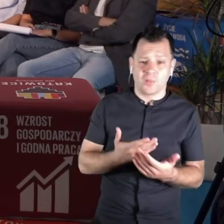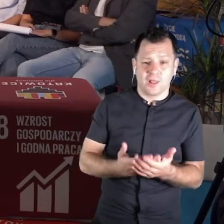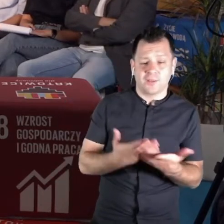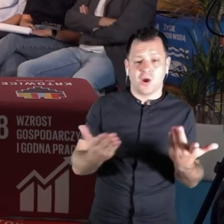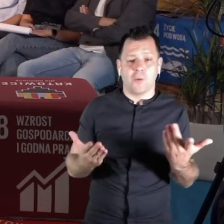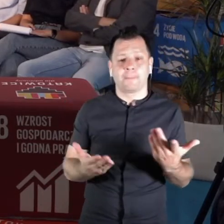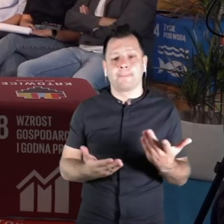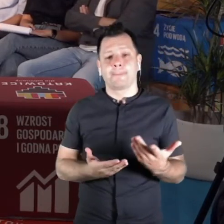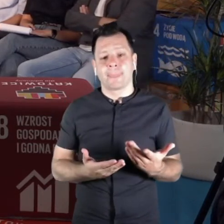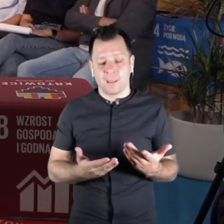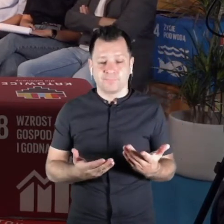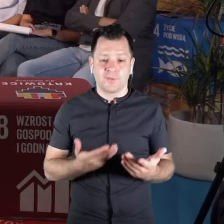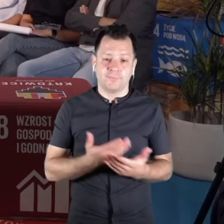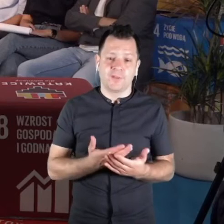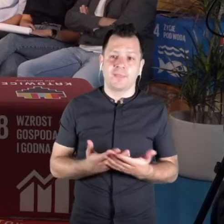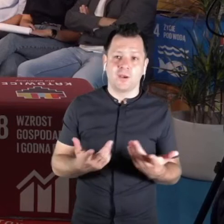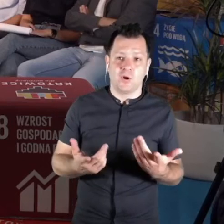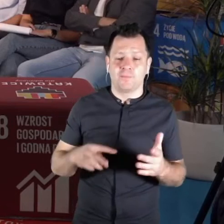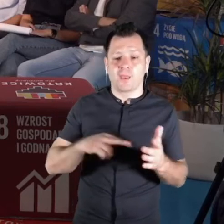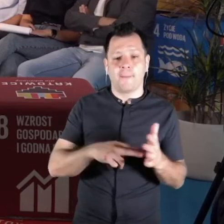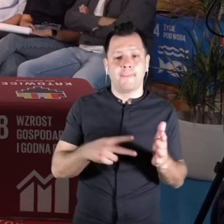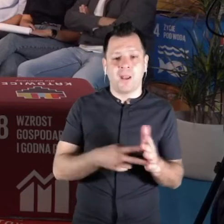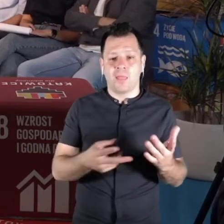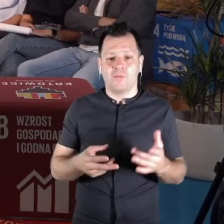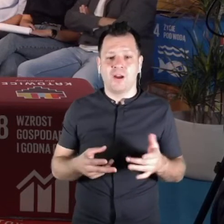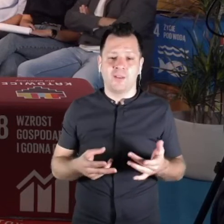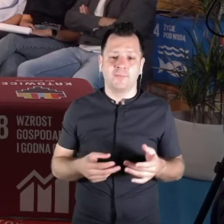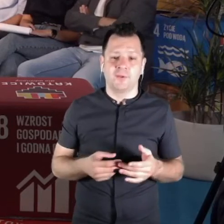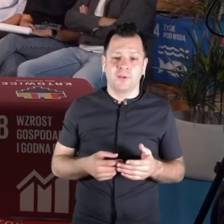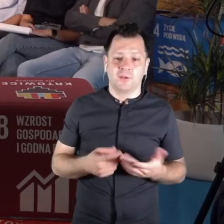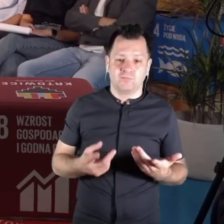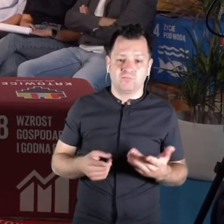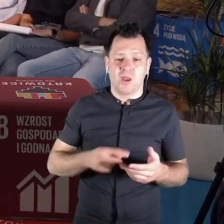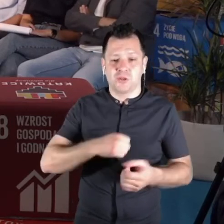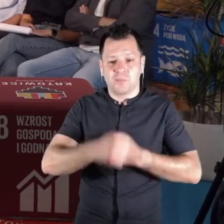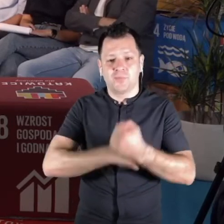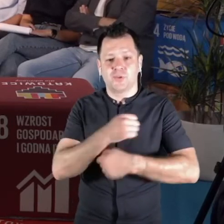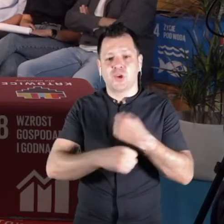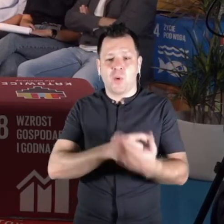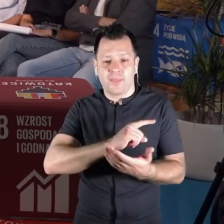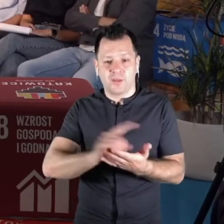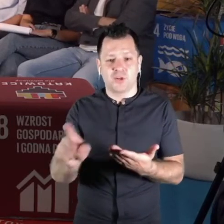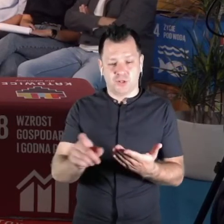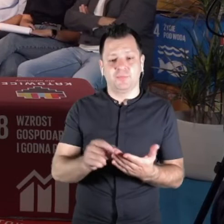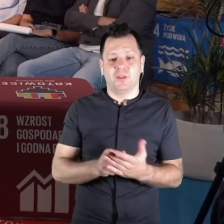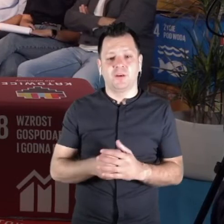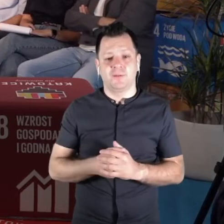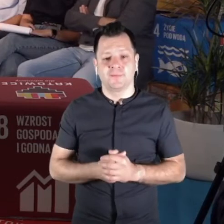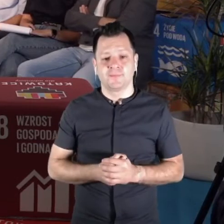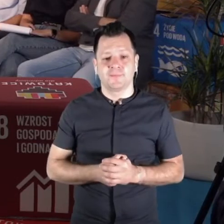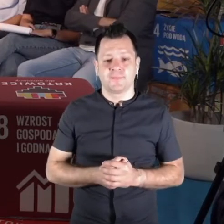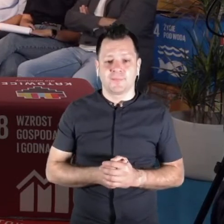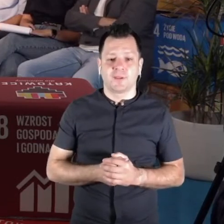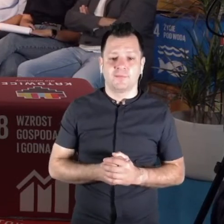way takes more than the plain understanding of how does it work. It also takes persons